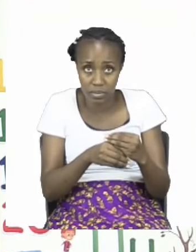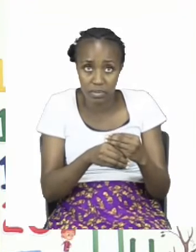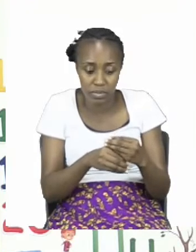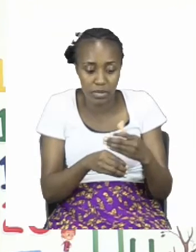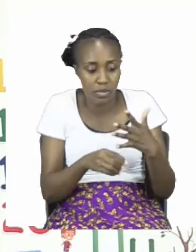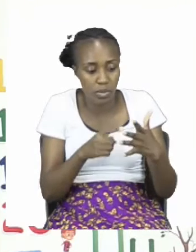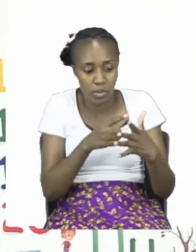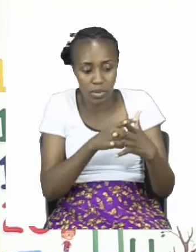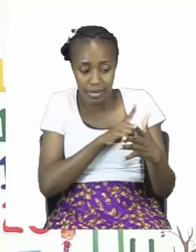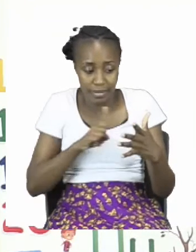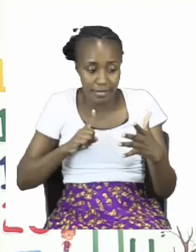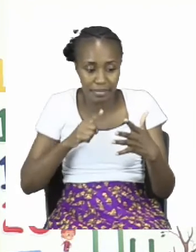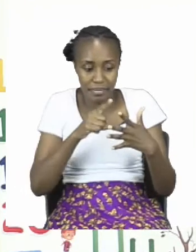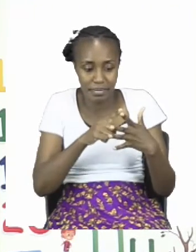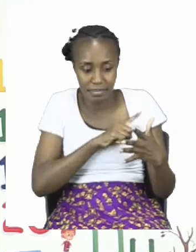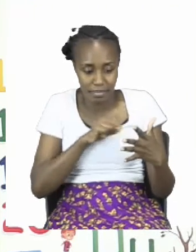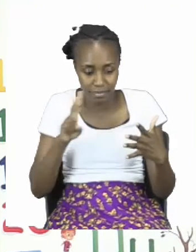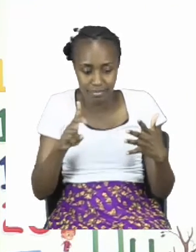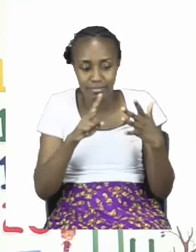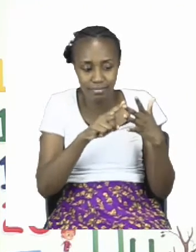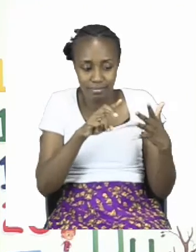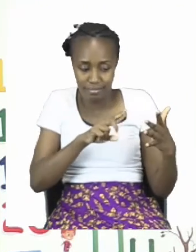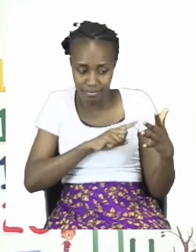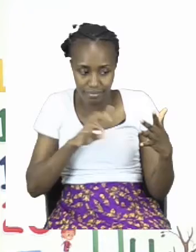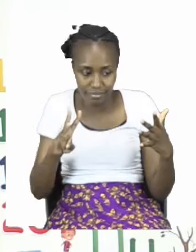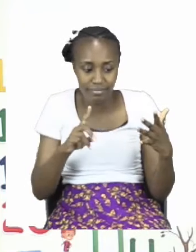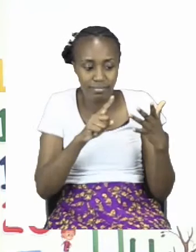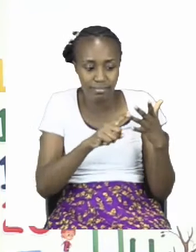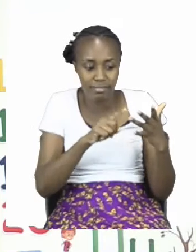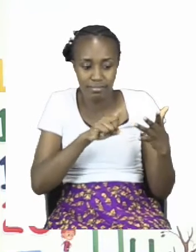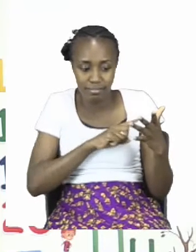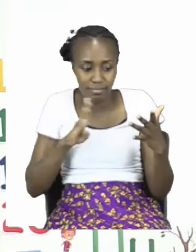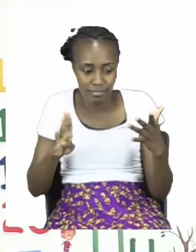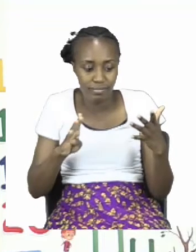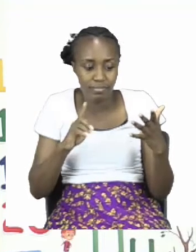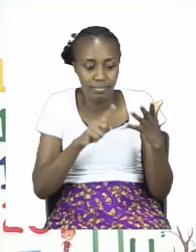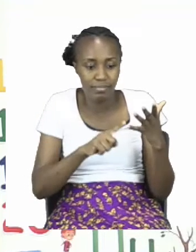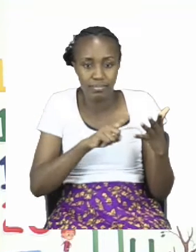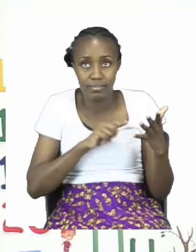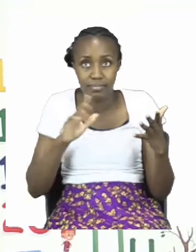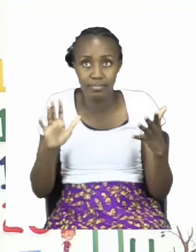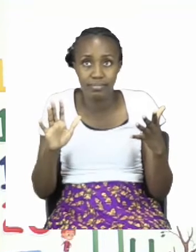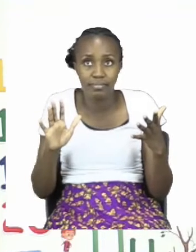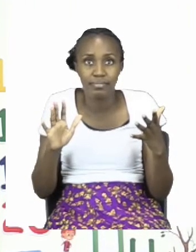there, 11, 12, 13,